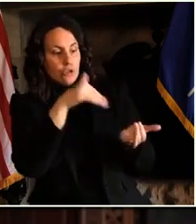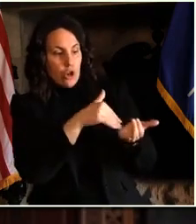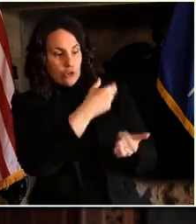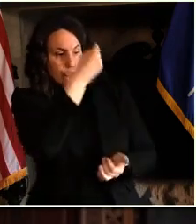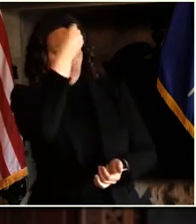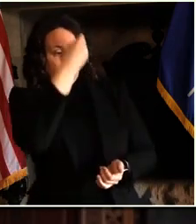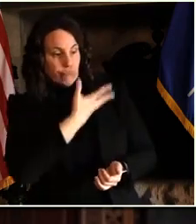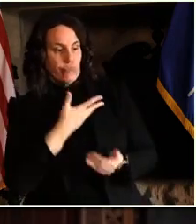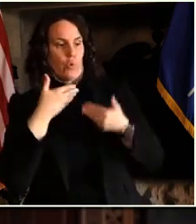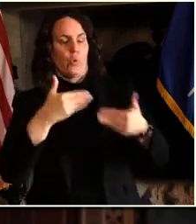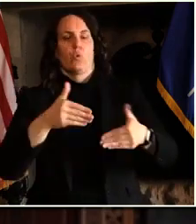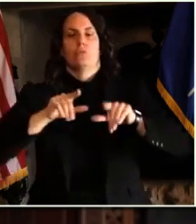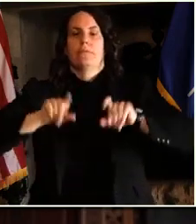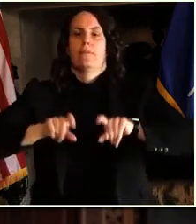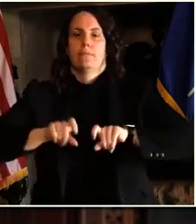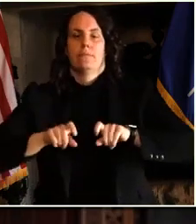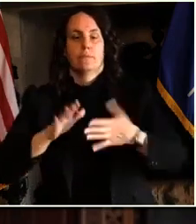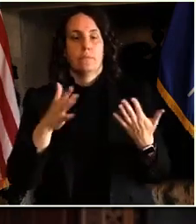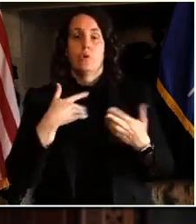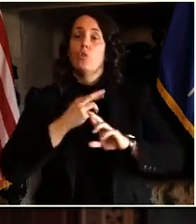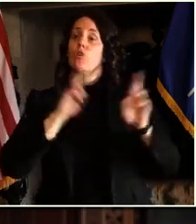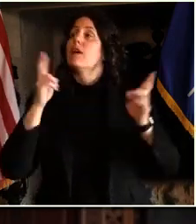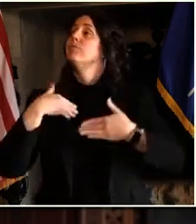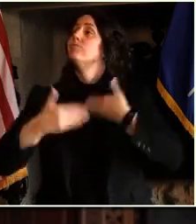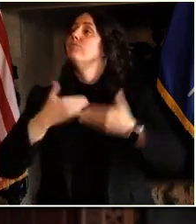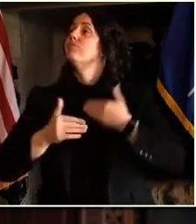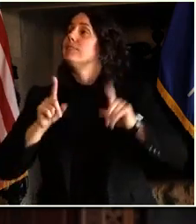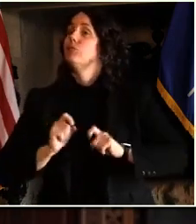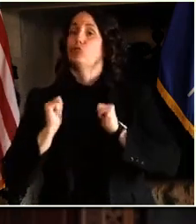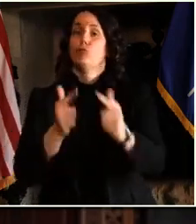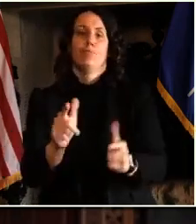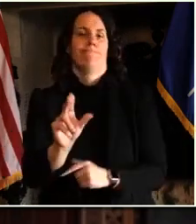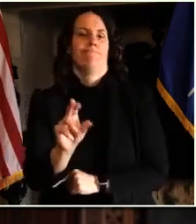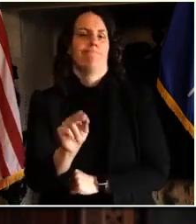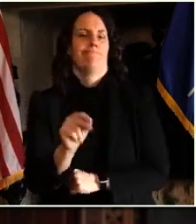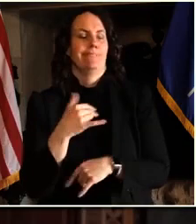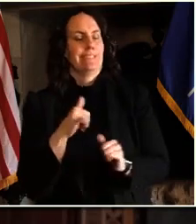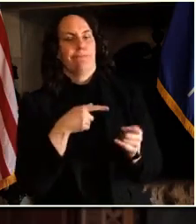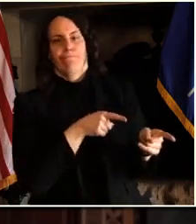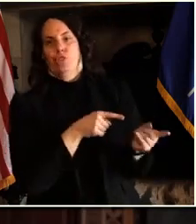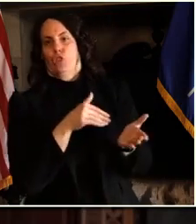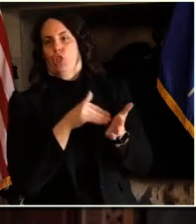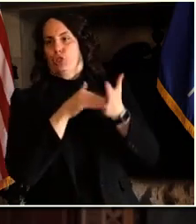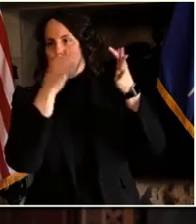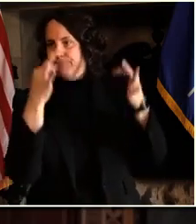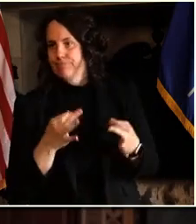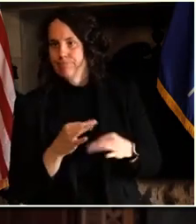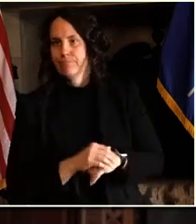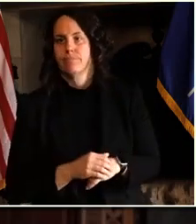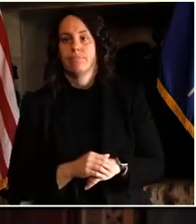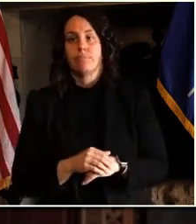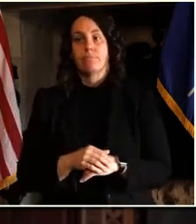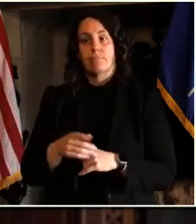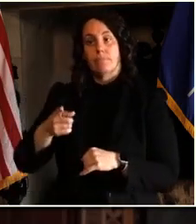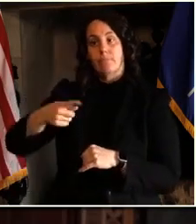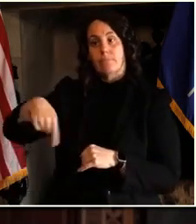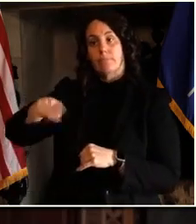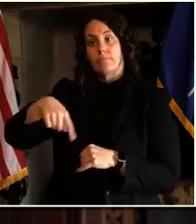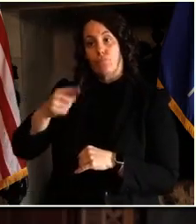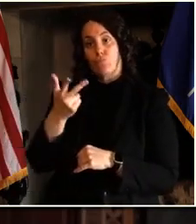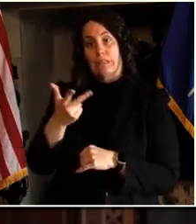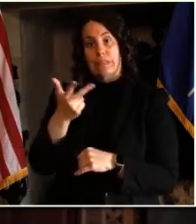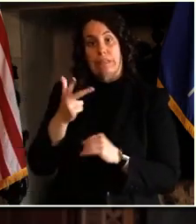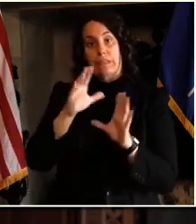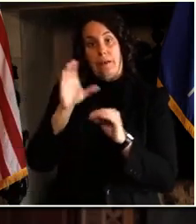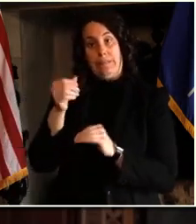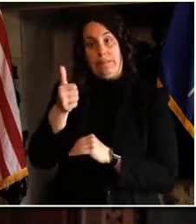that are completed by healthcare providers. So while this is a critical step forward, it is important to remember something we have talked about